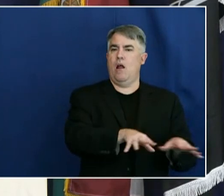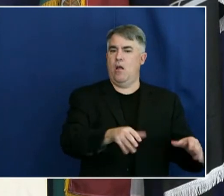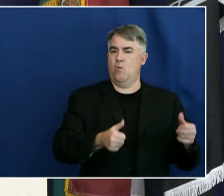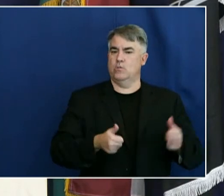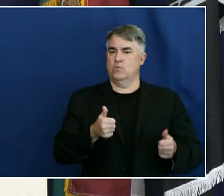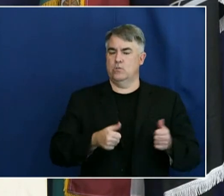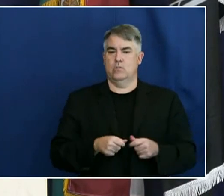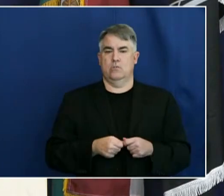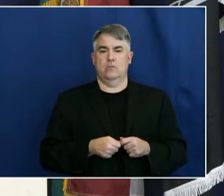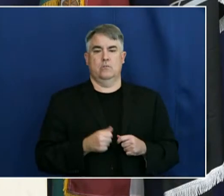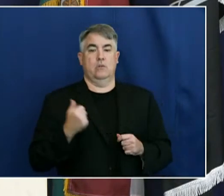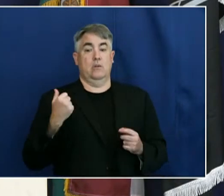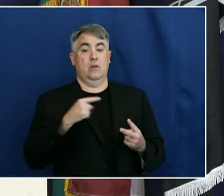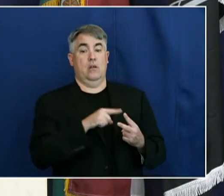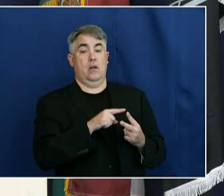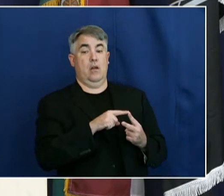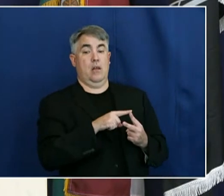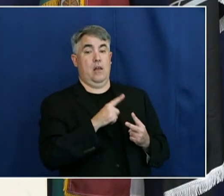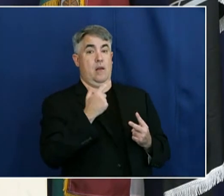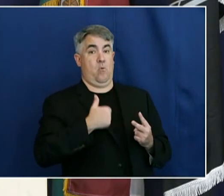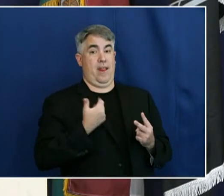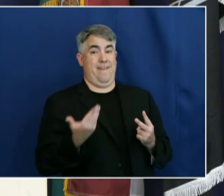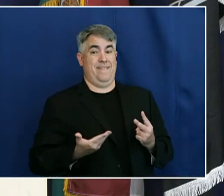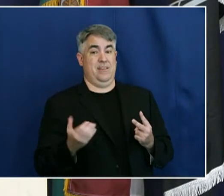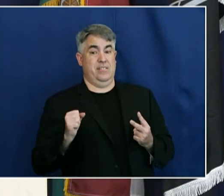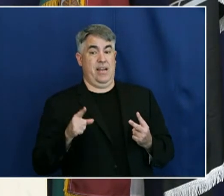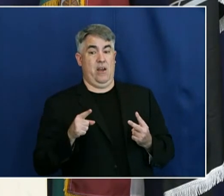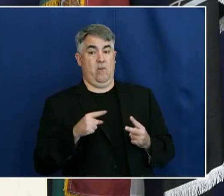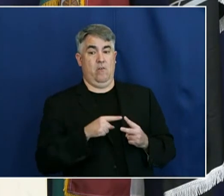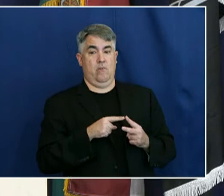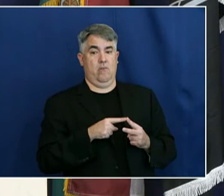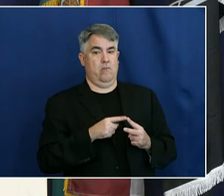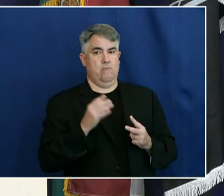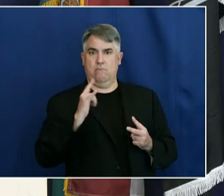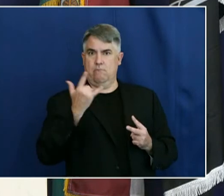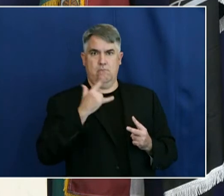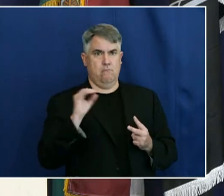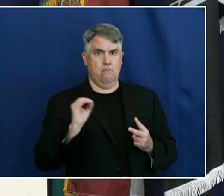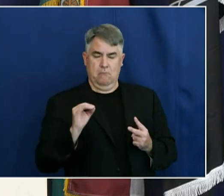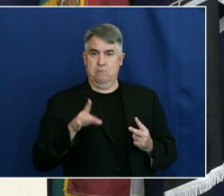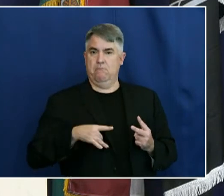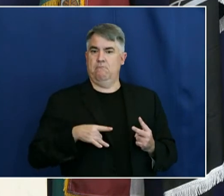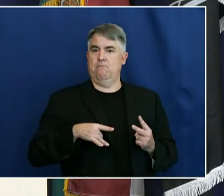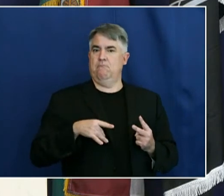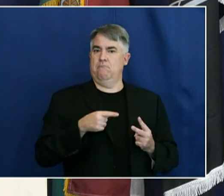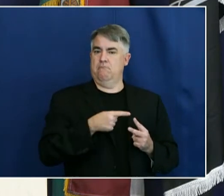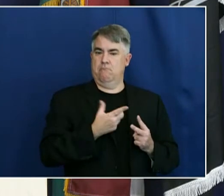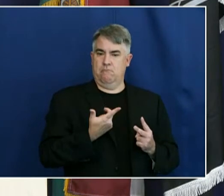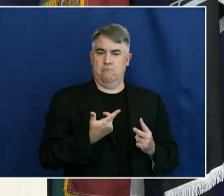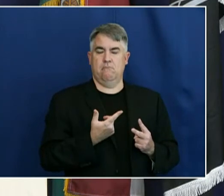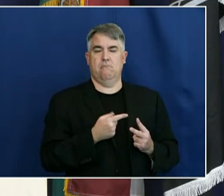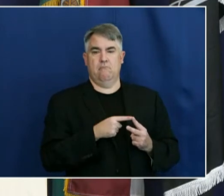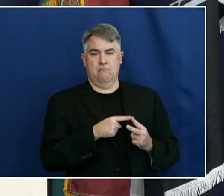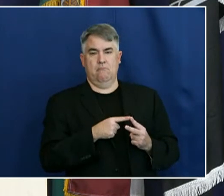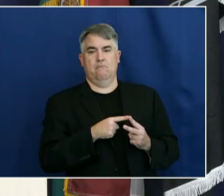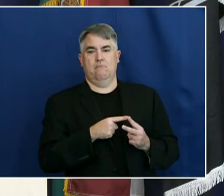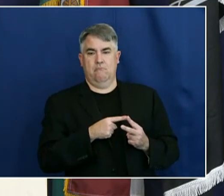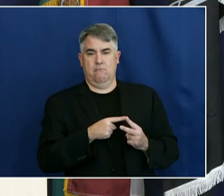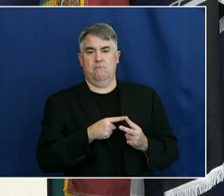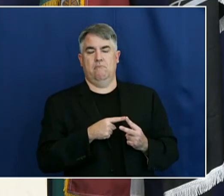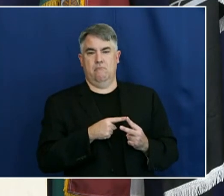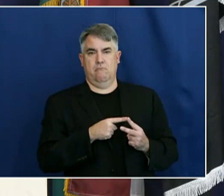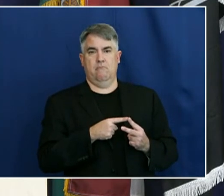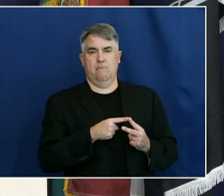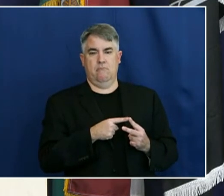The resident of San Diego County had no travel history, so that means that that person, and no one